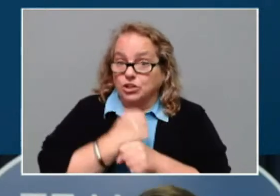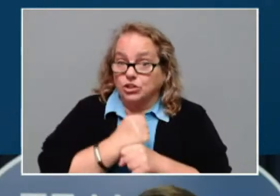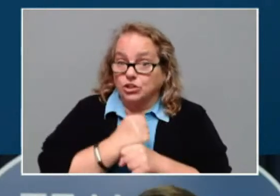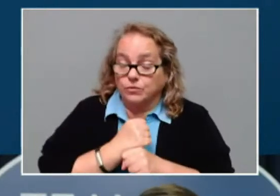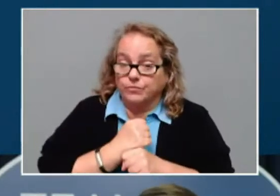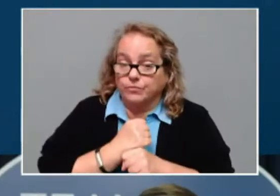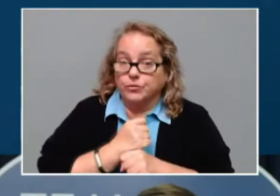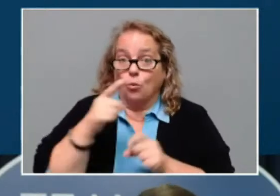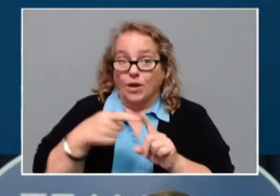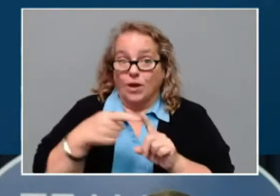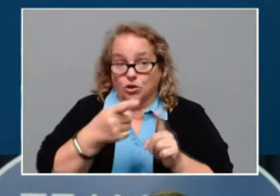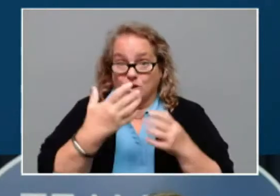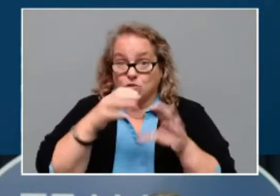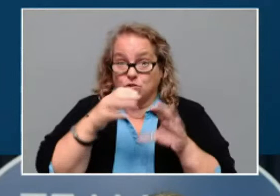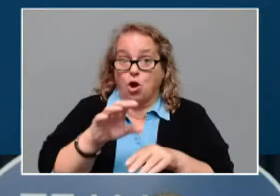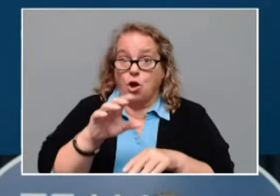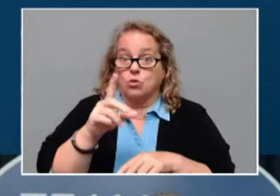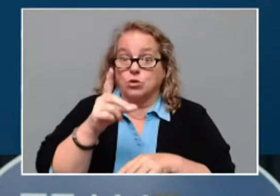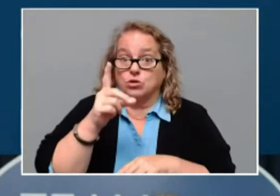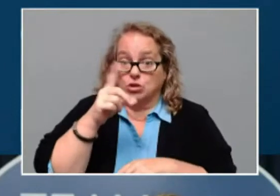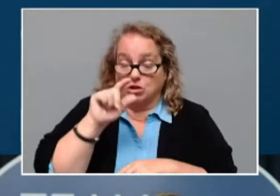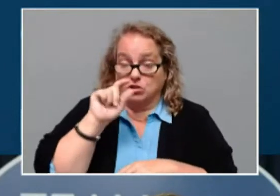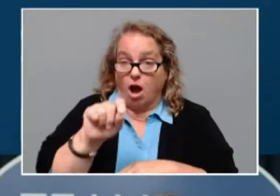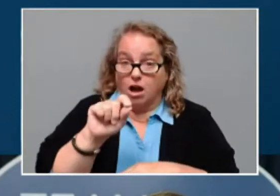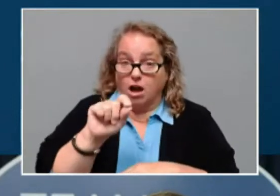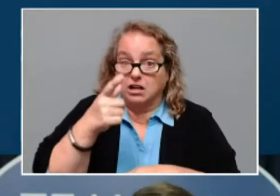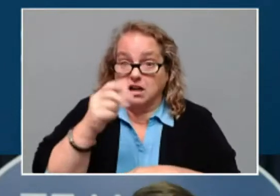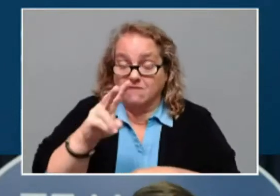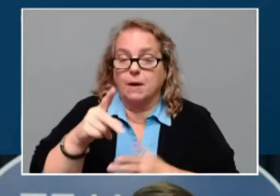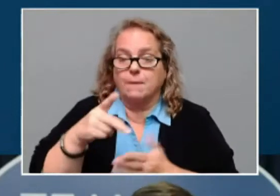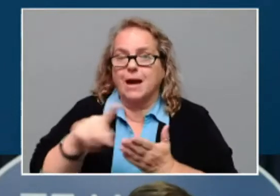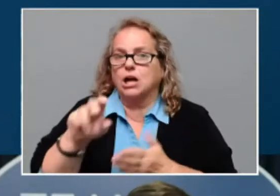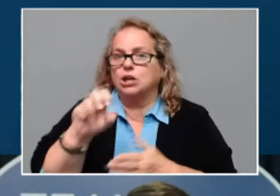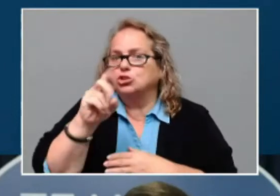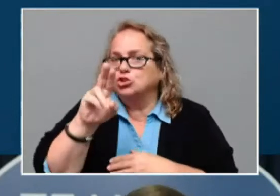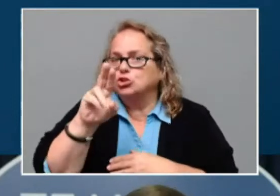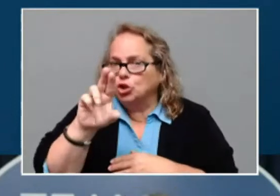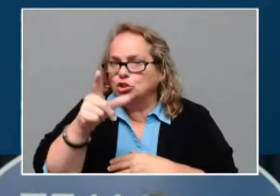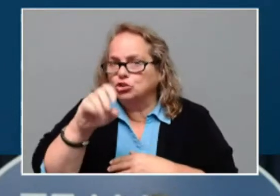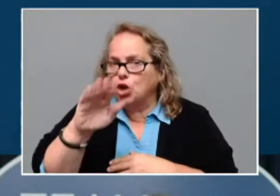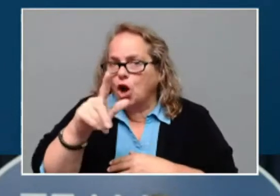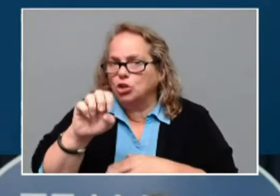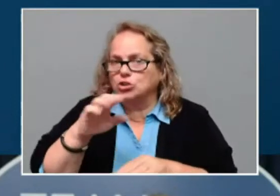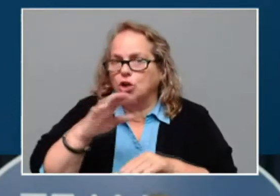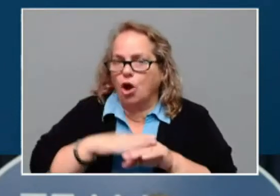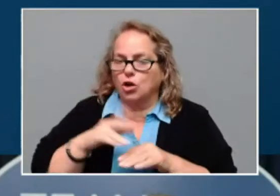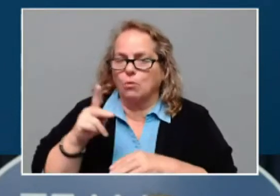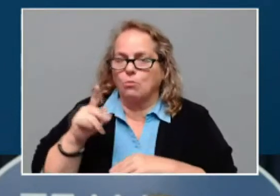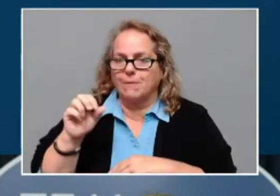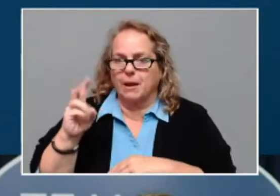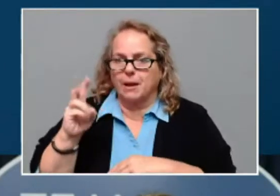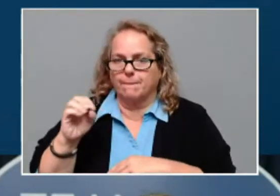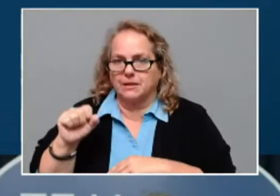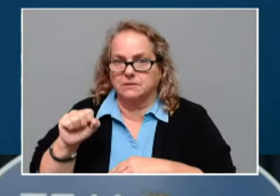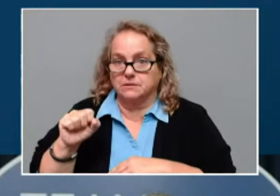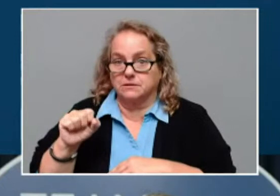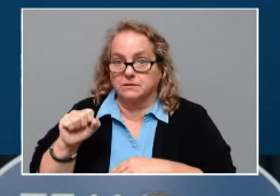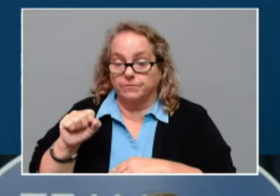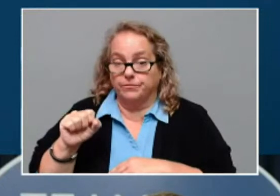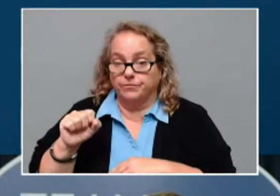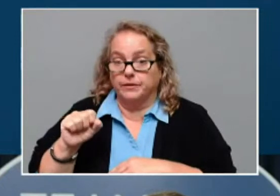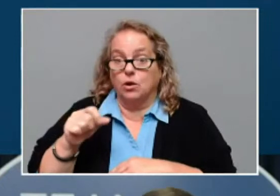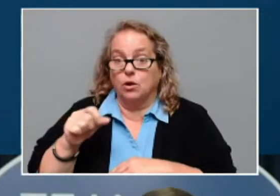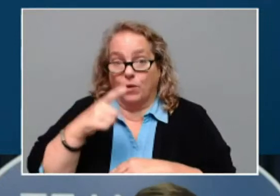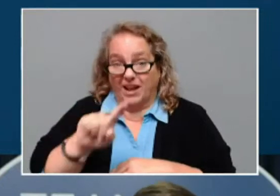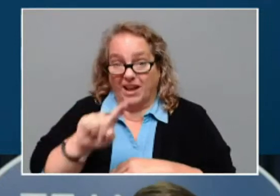site pay a surcharge on premiums, which will not continue when the state-based exchange is up and running. The